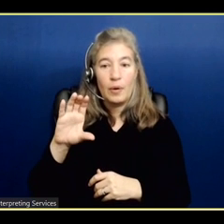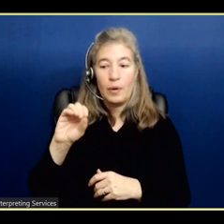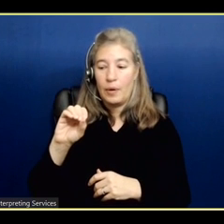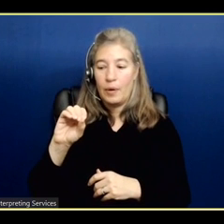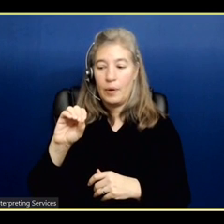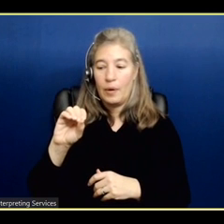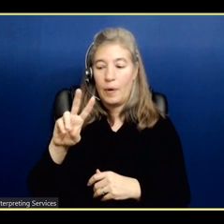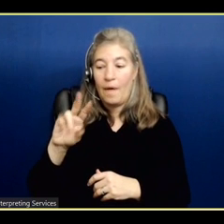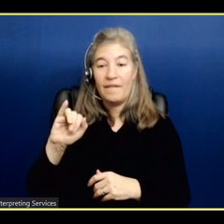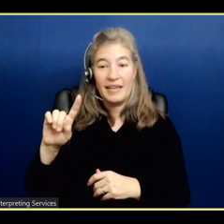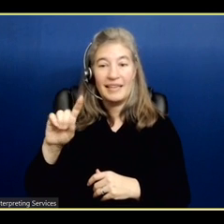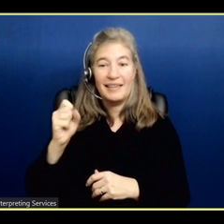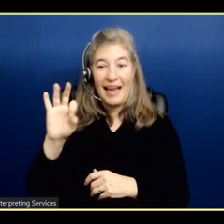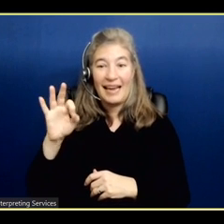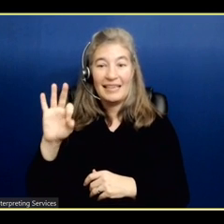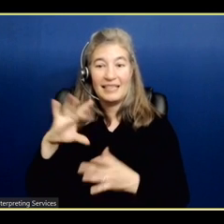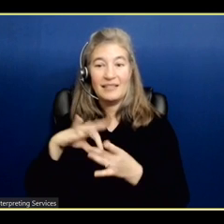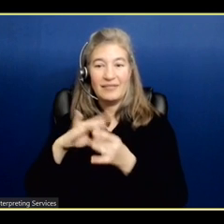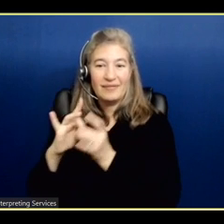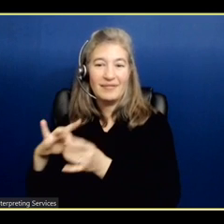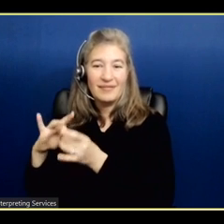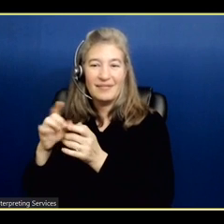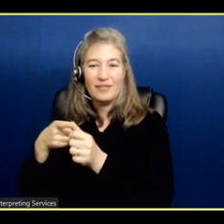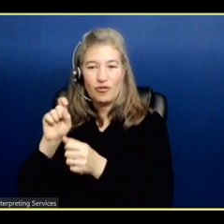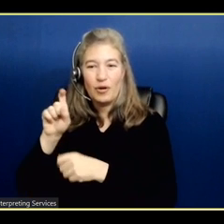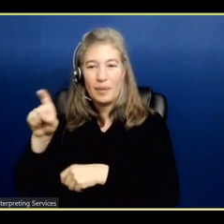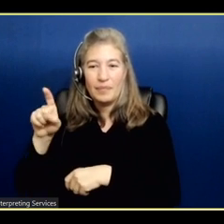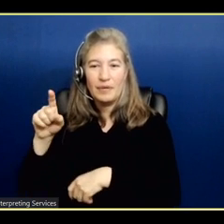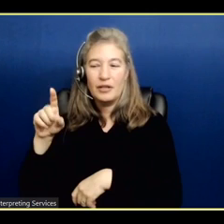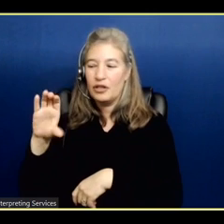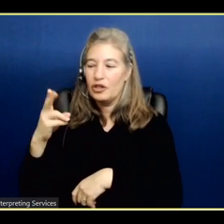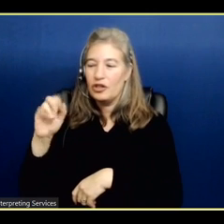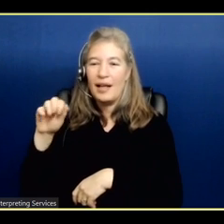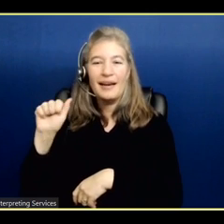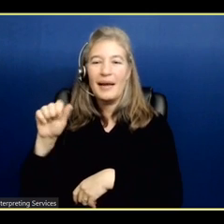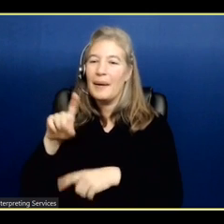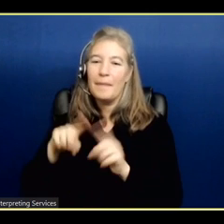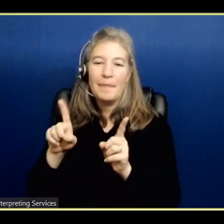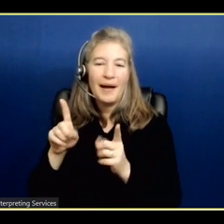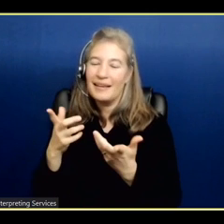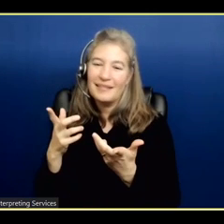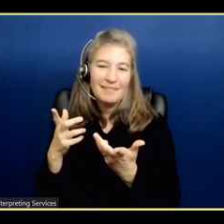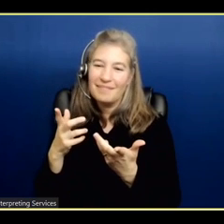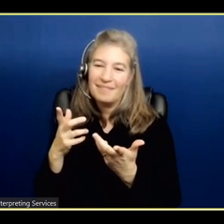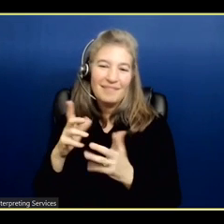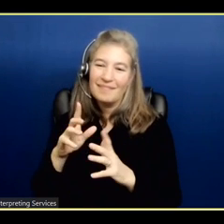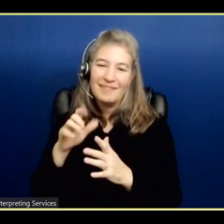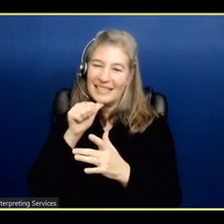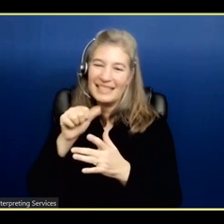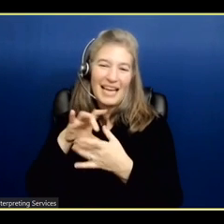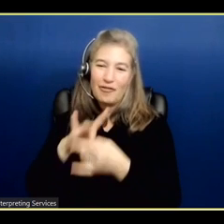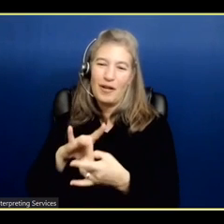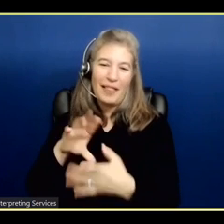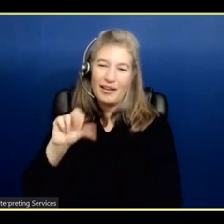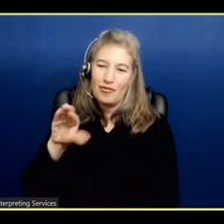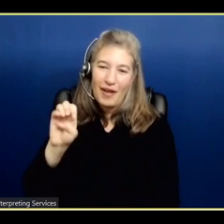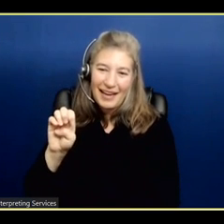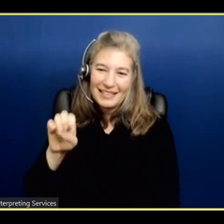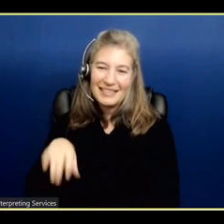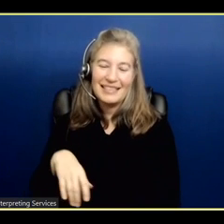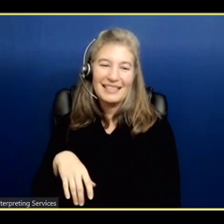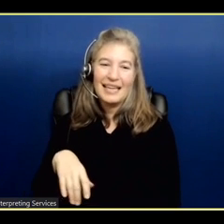peril. All of this is rooted in anti-Blackness, and none of this is helpful or excusable in any